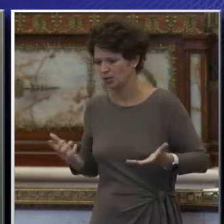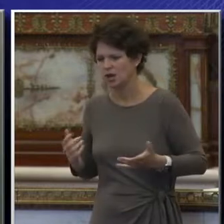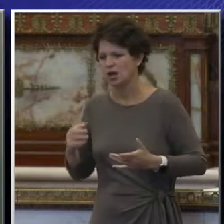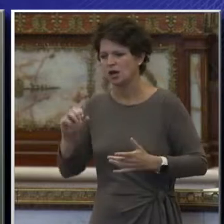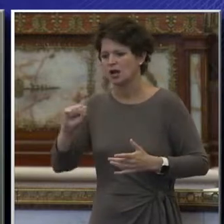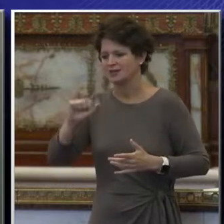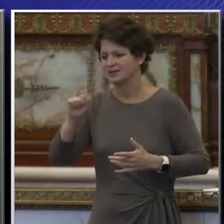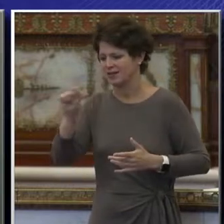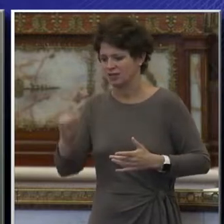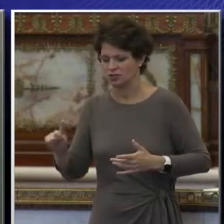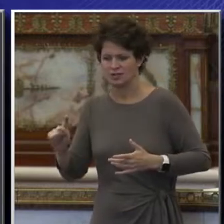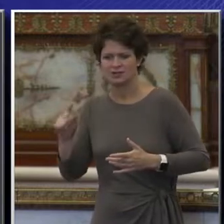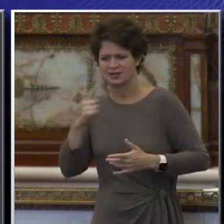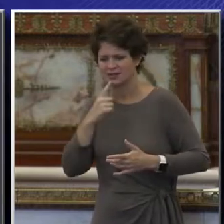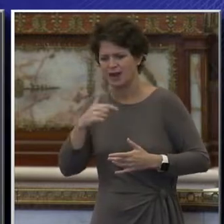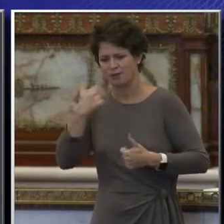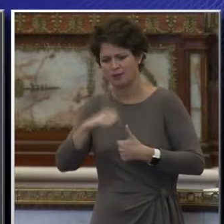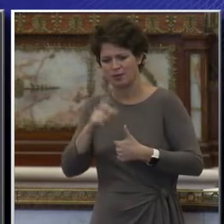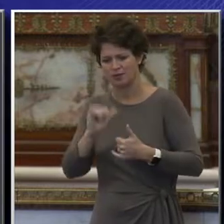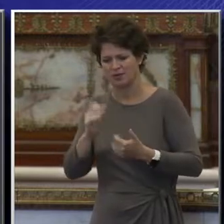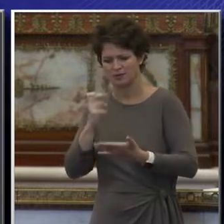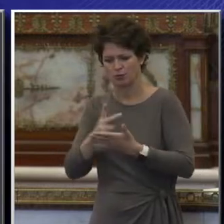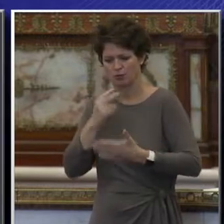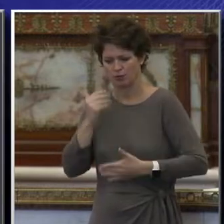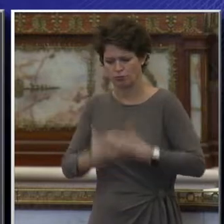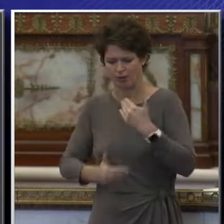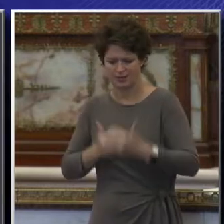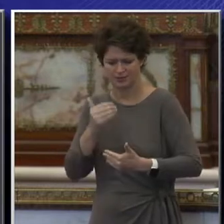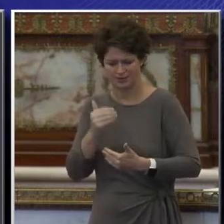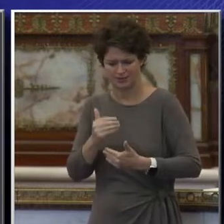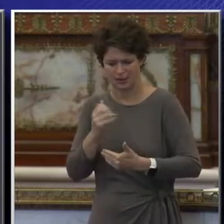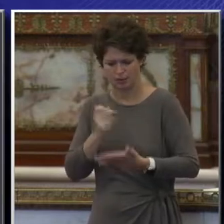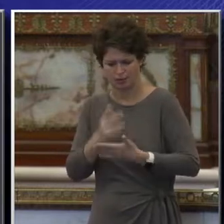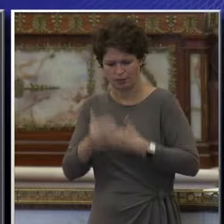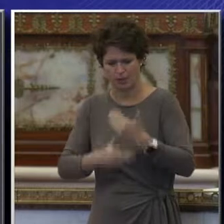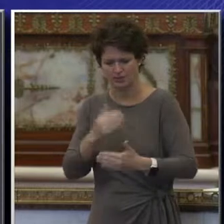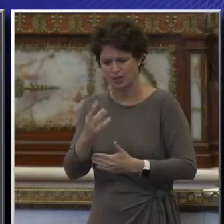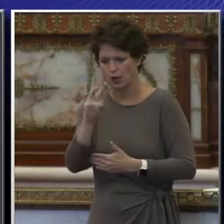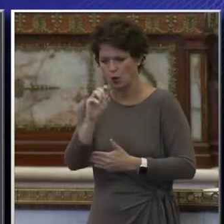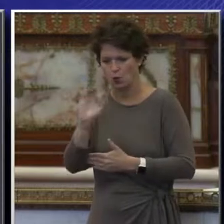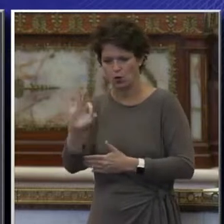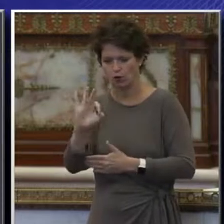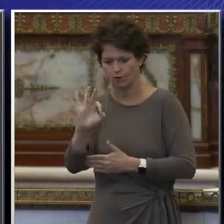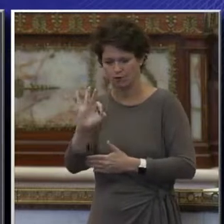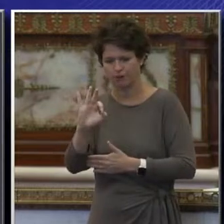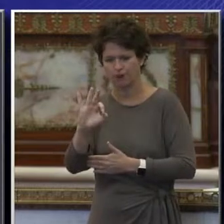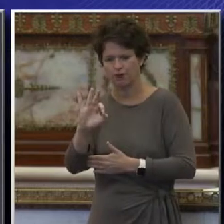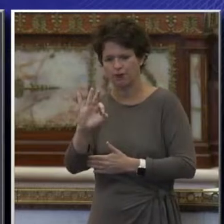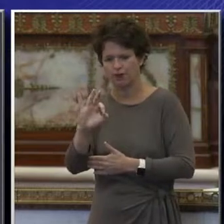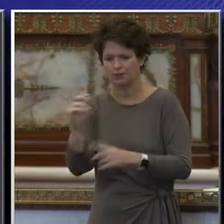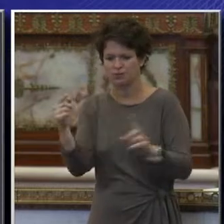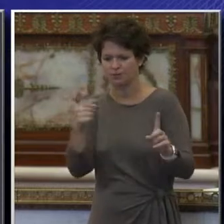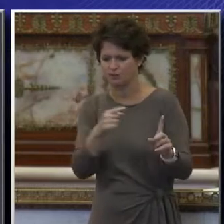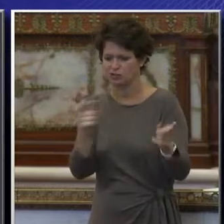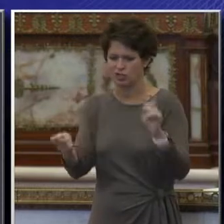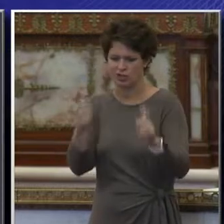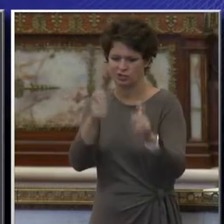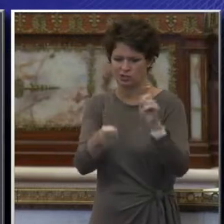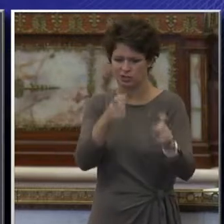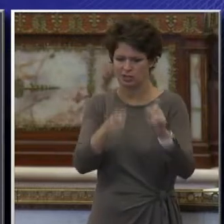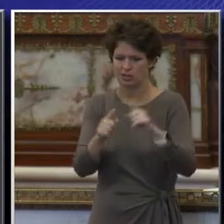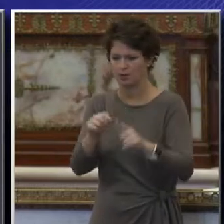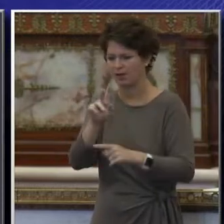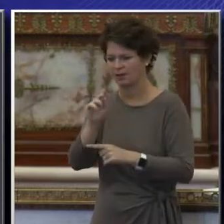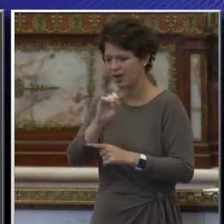I just remember last time we were doing this approval process and then Wolf moving, it was a moving target around the KOZ. So I